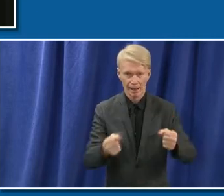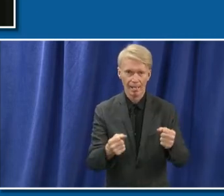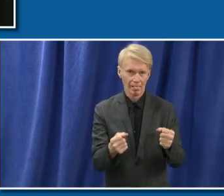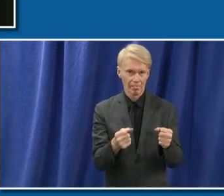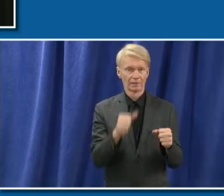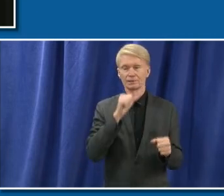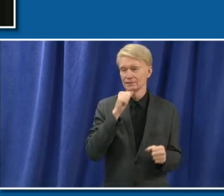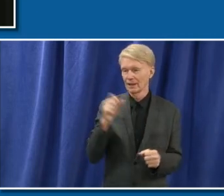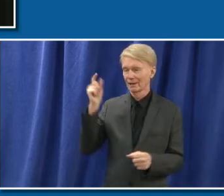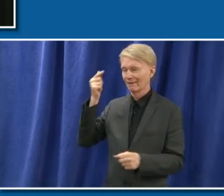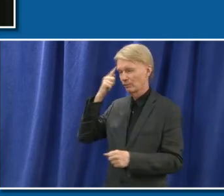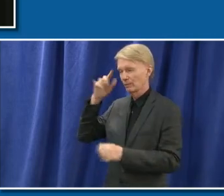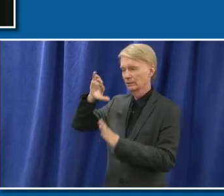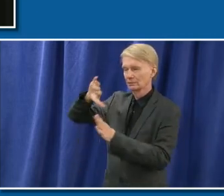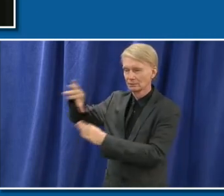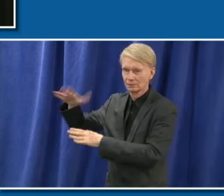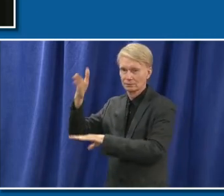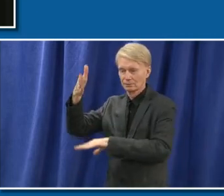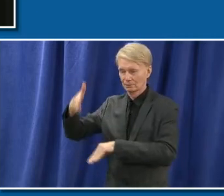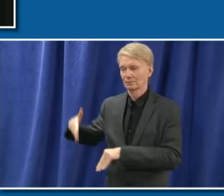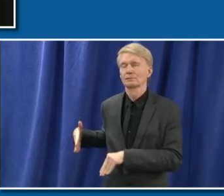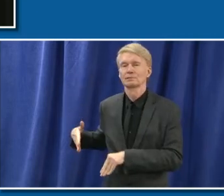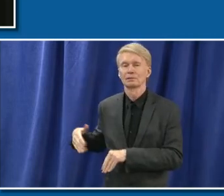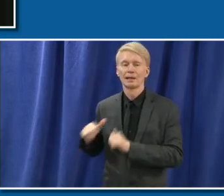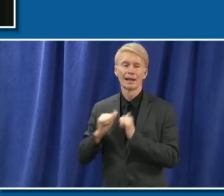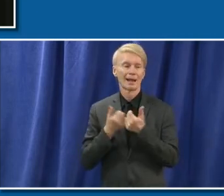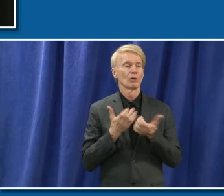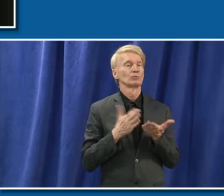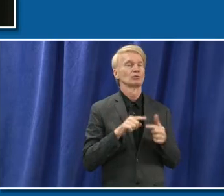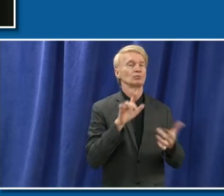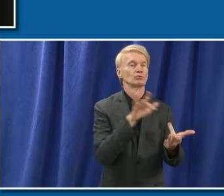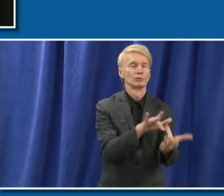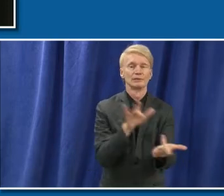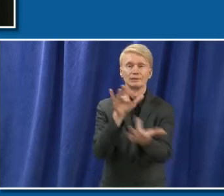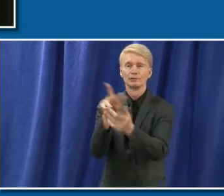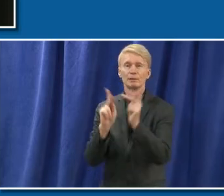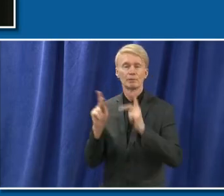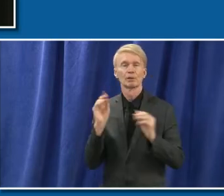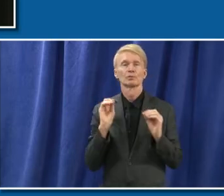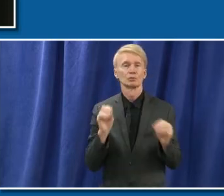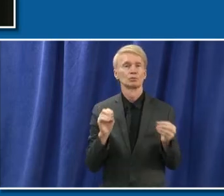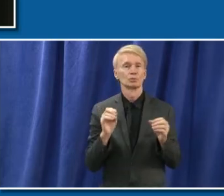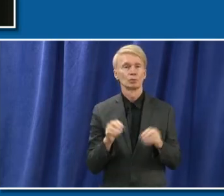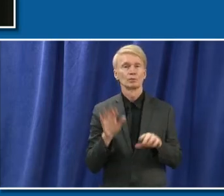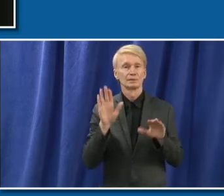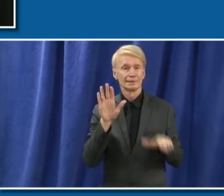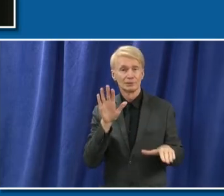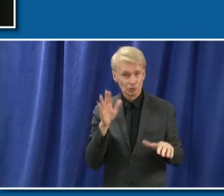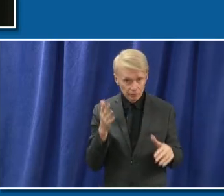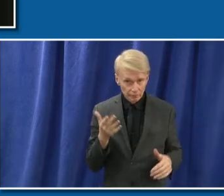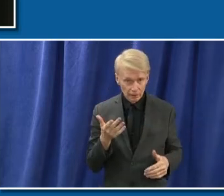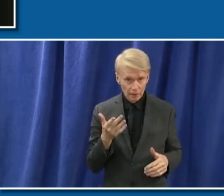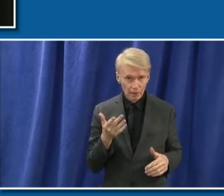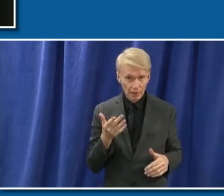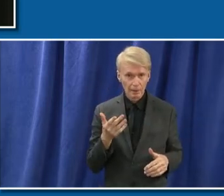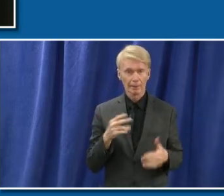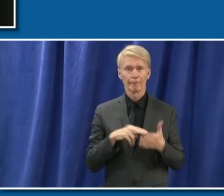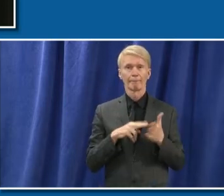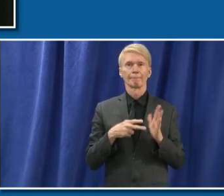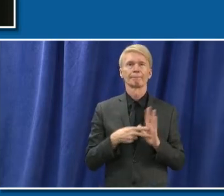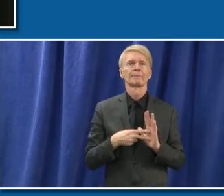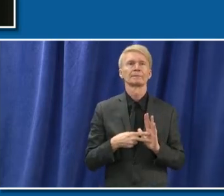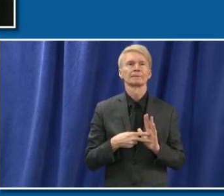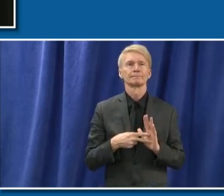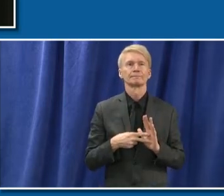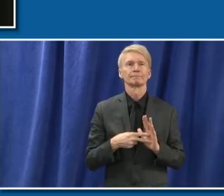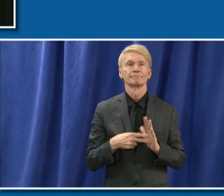I think related to specific plans to reach undocumented people, we do have, in addition to, there's